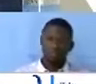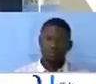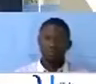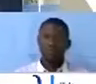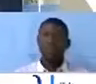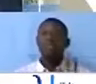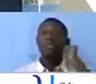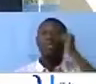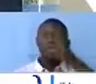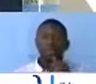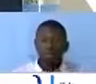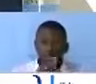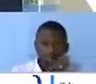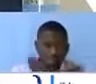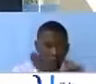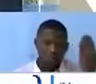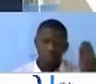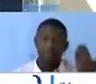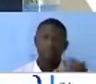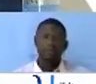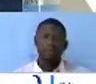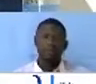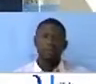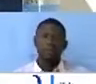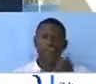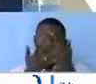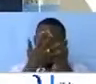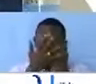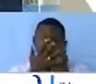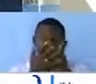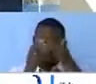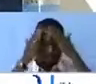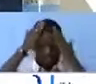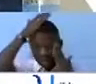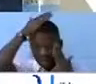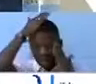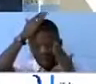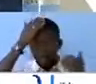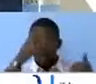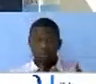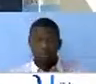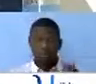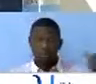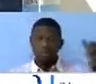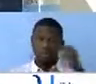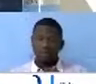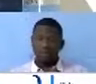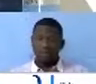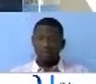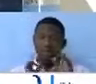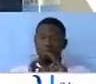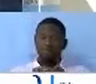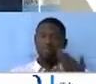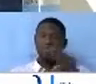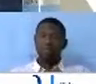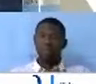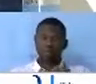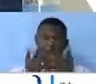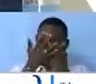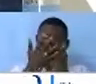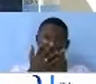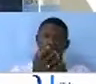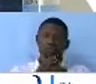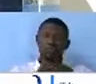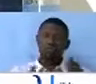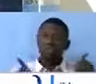The following morning, the military police came and take me from my cells to the same room where